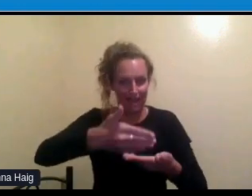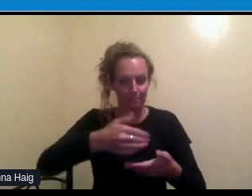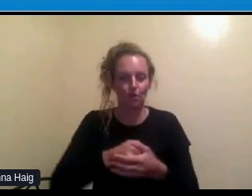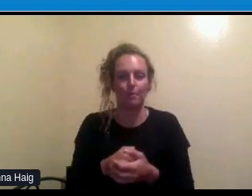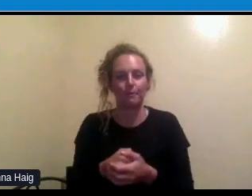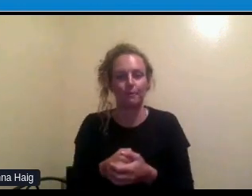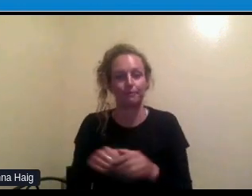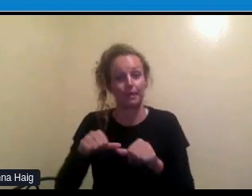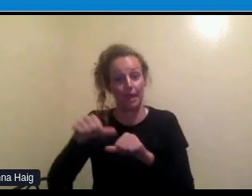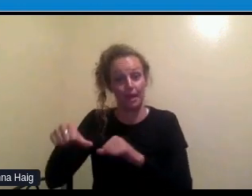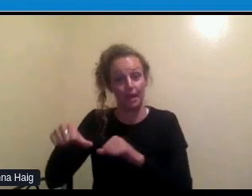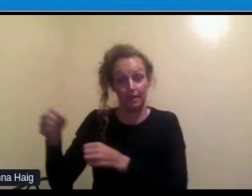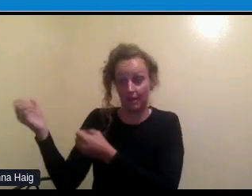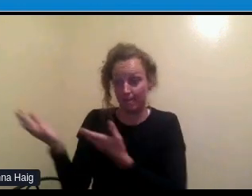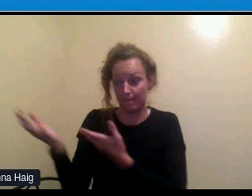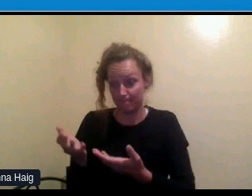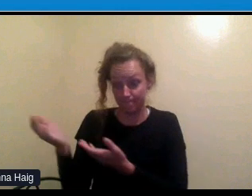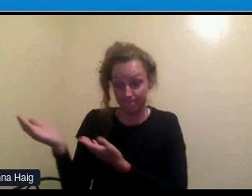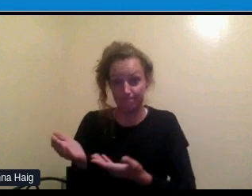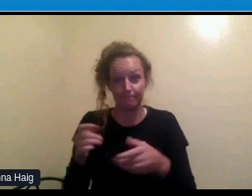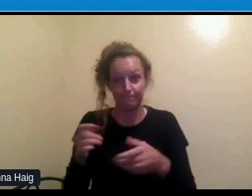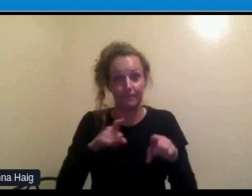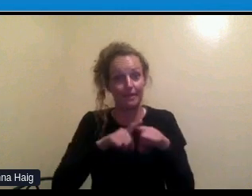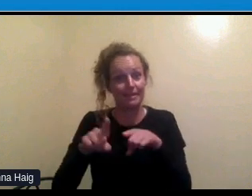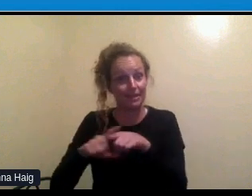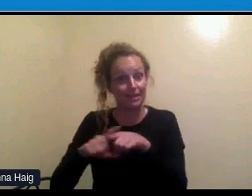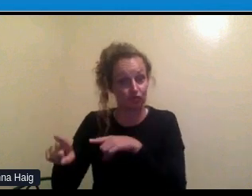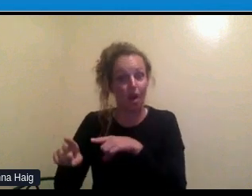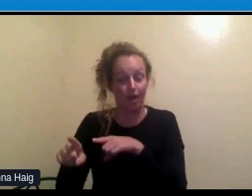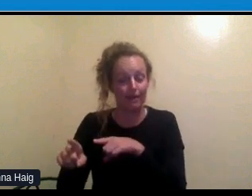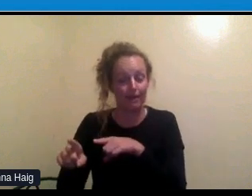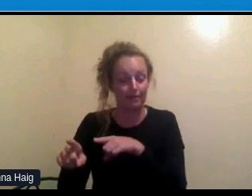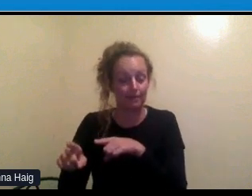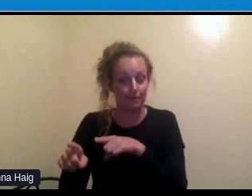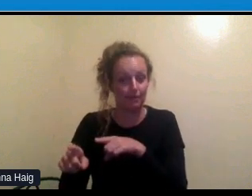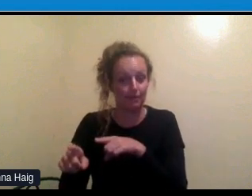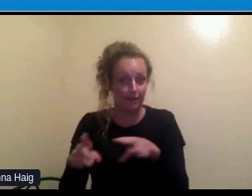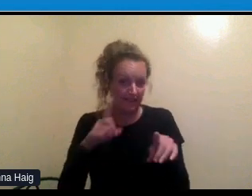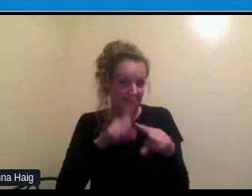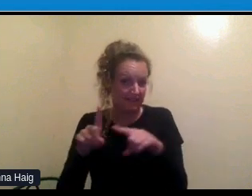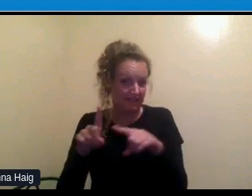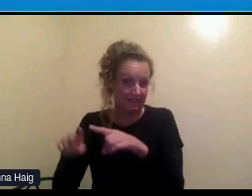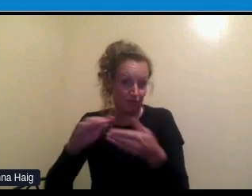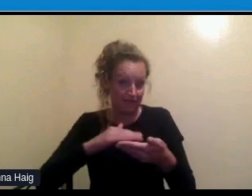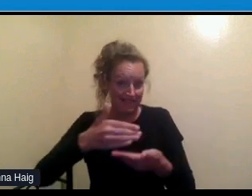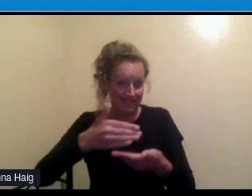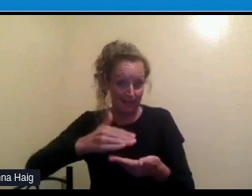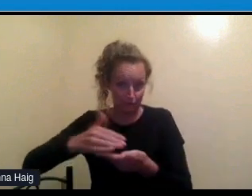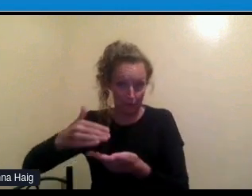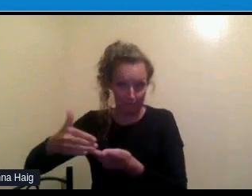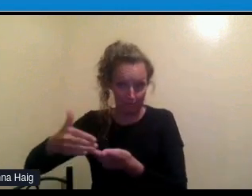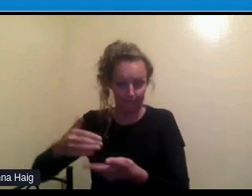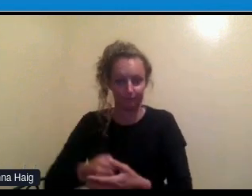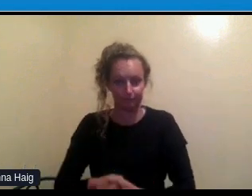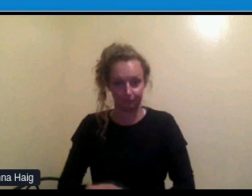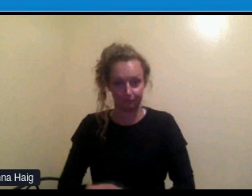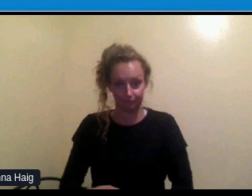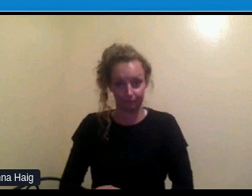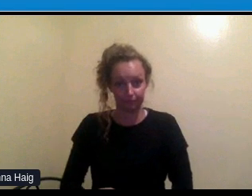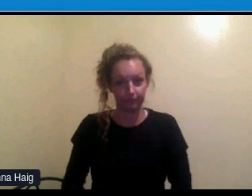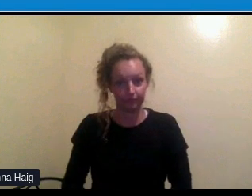a couple, and inevitably that it was a student. They passed out when a couple of the laptops were switched on, and you could see them bracing themselves in